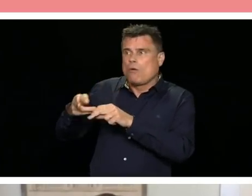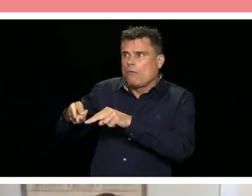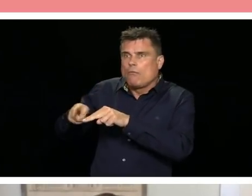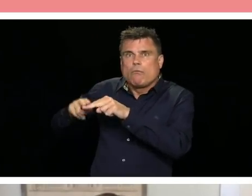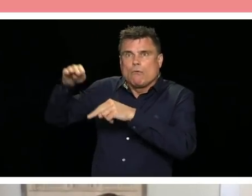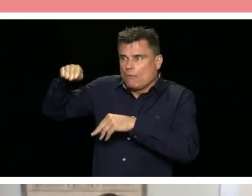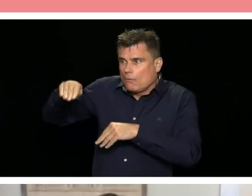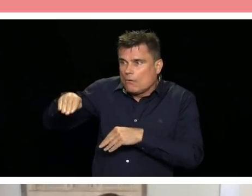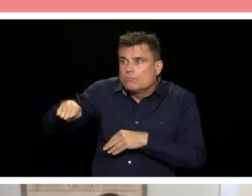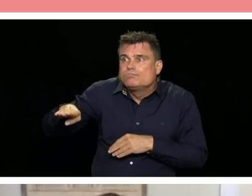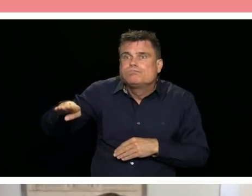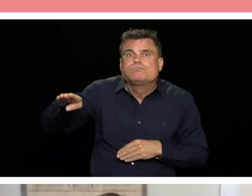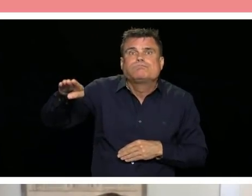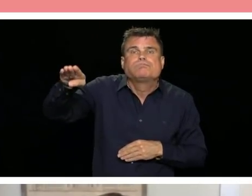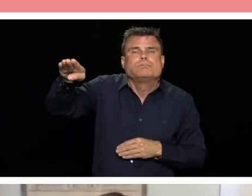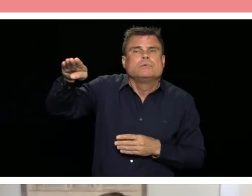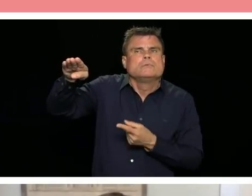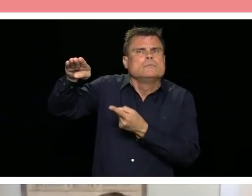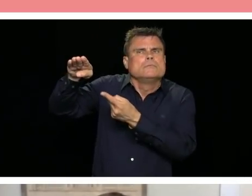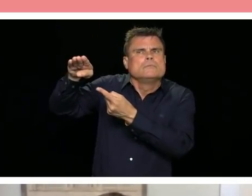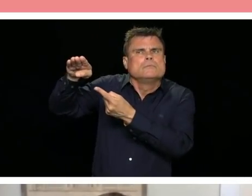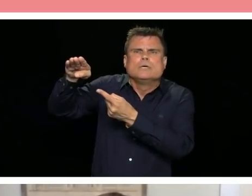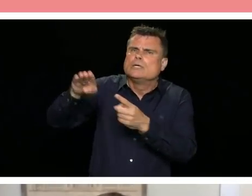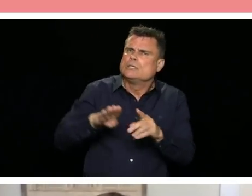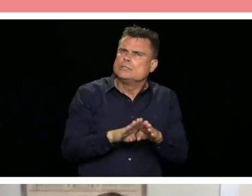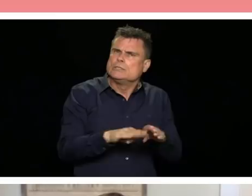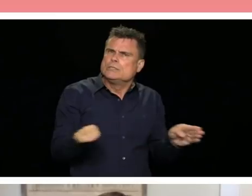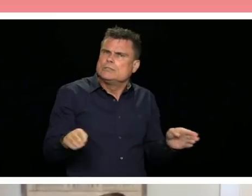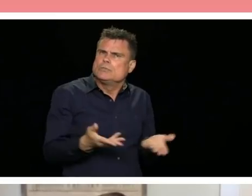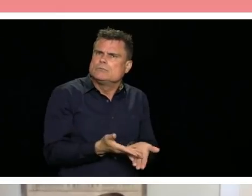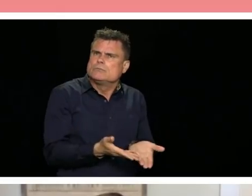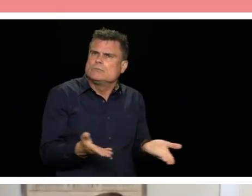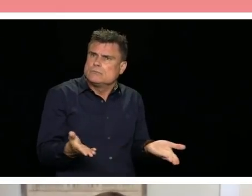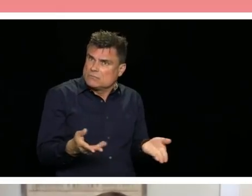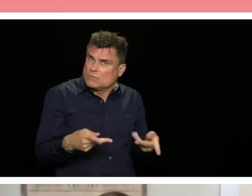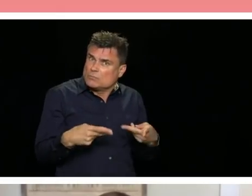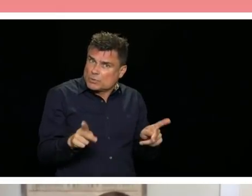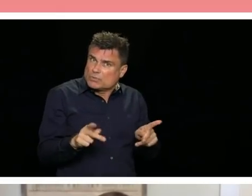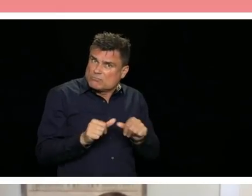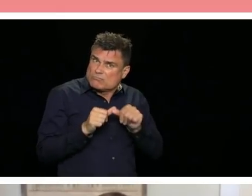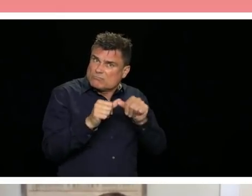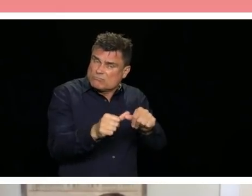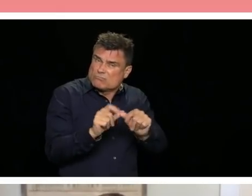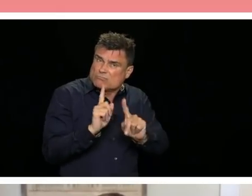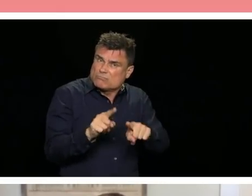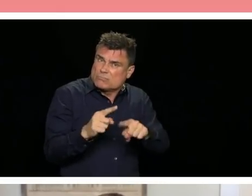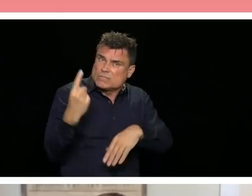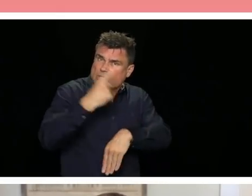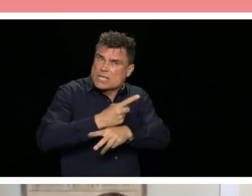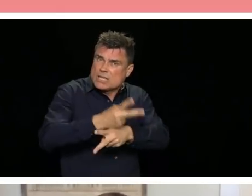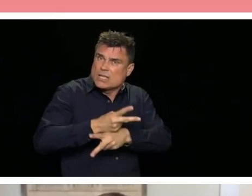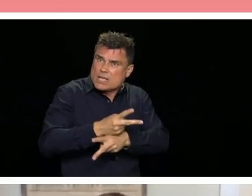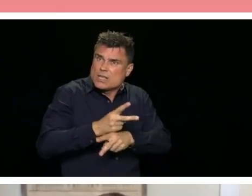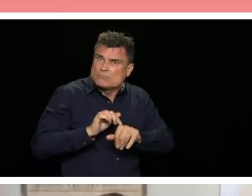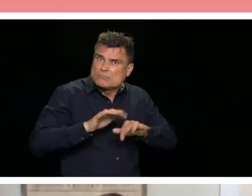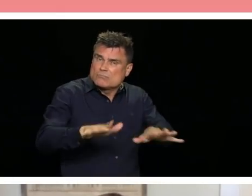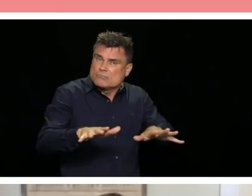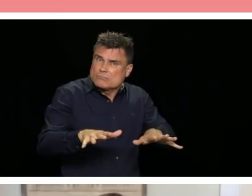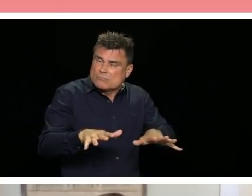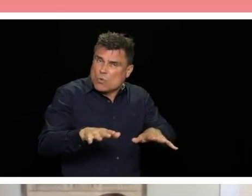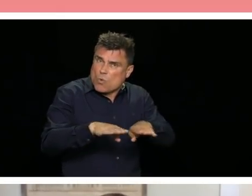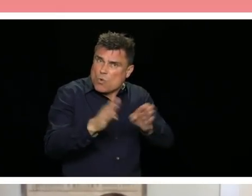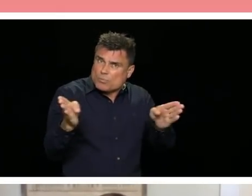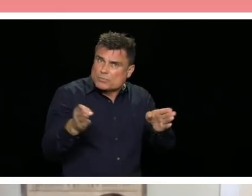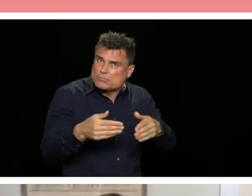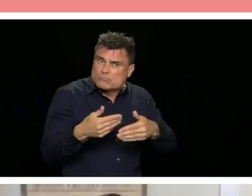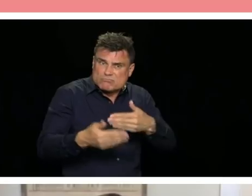much for the question, Todd. And I cannot speak to what's going to happen in the fall. Maybe Dr. Corneil can help out to talk a little